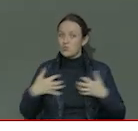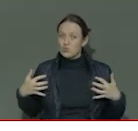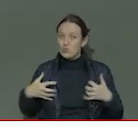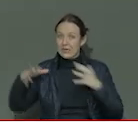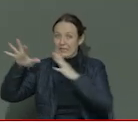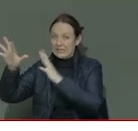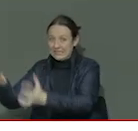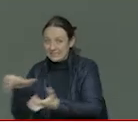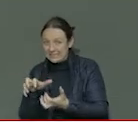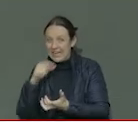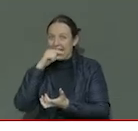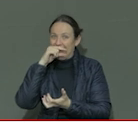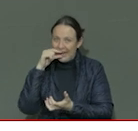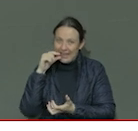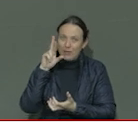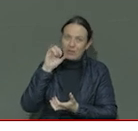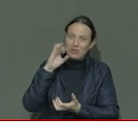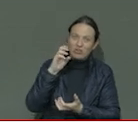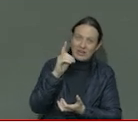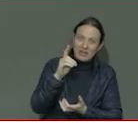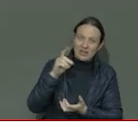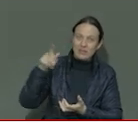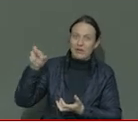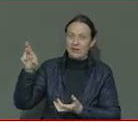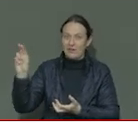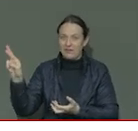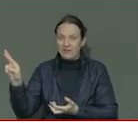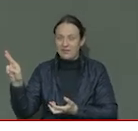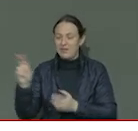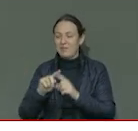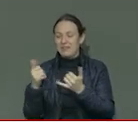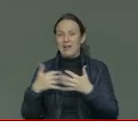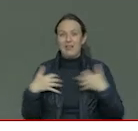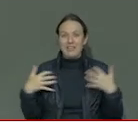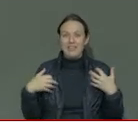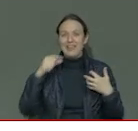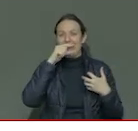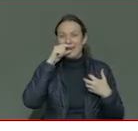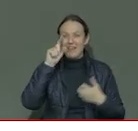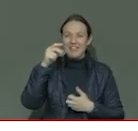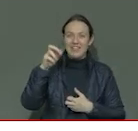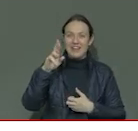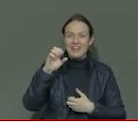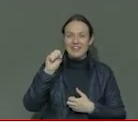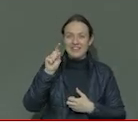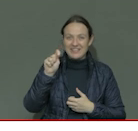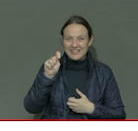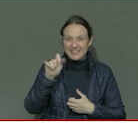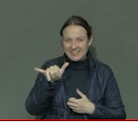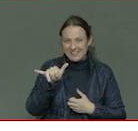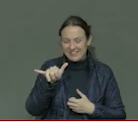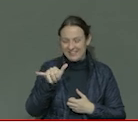Richard Parker, the tiger's name, was Thirsty. Now, who can tell me, how did he get the name Thirsty?